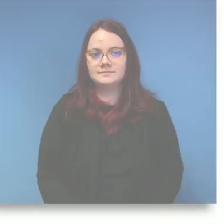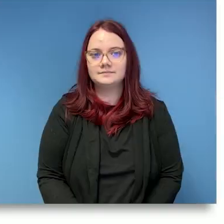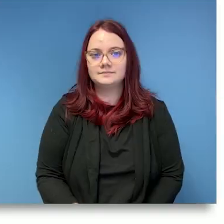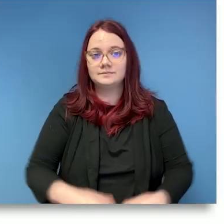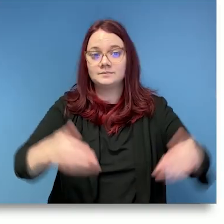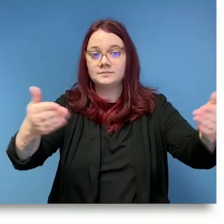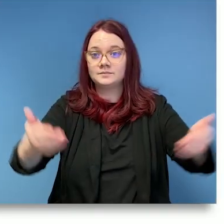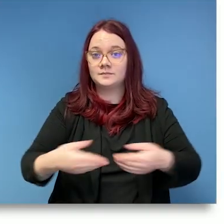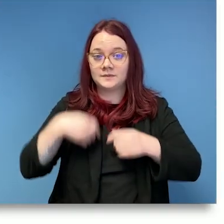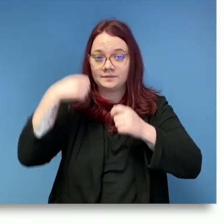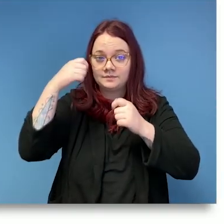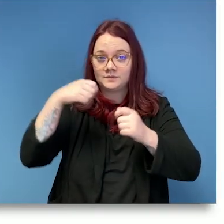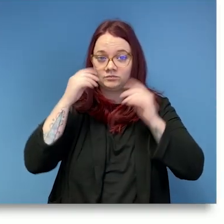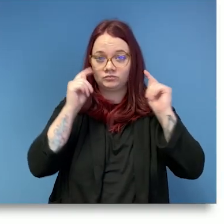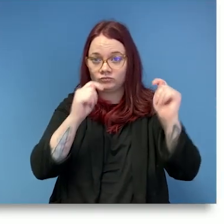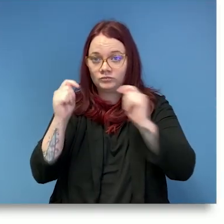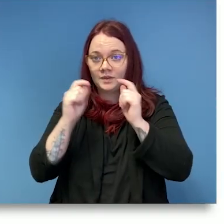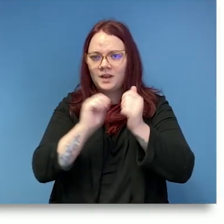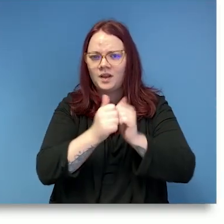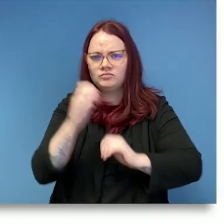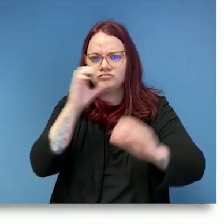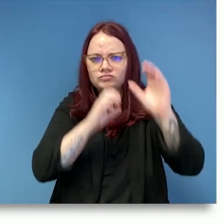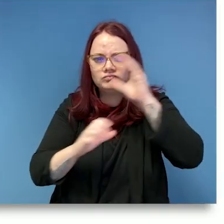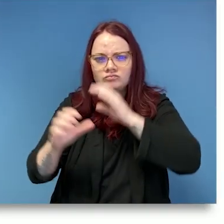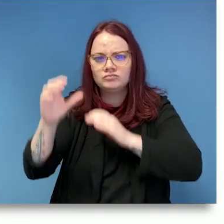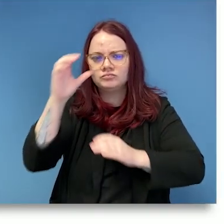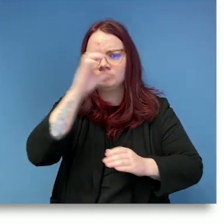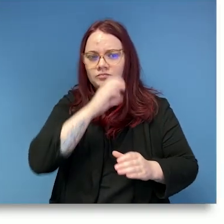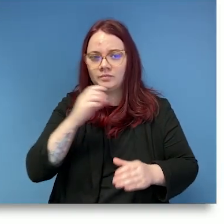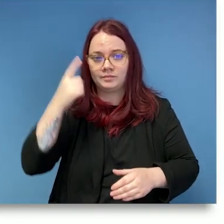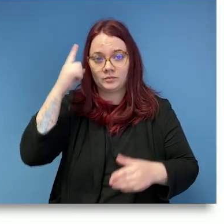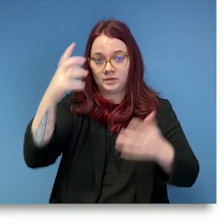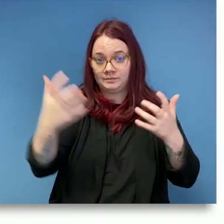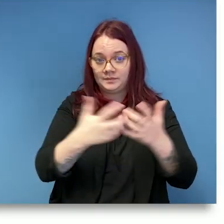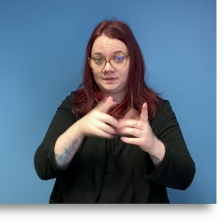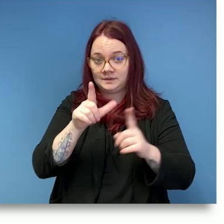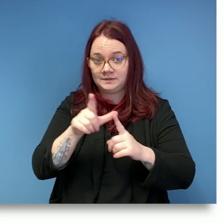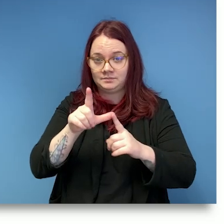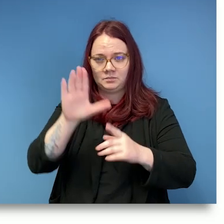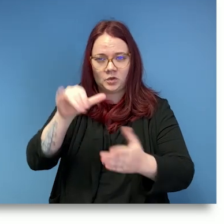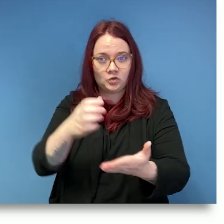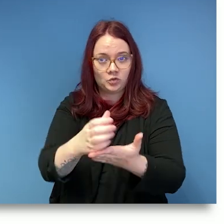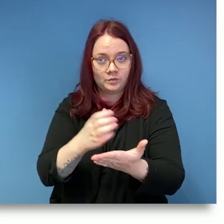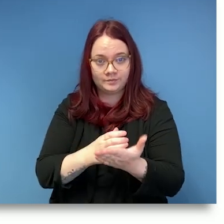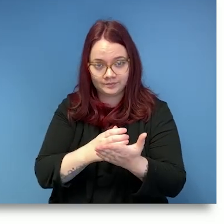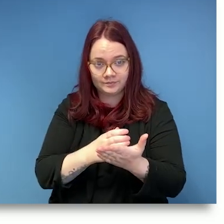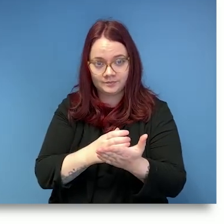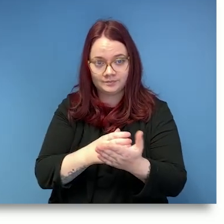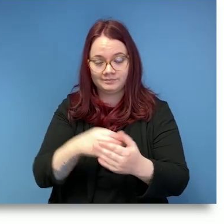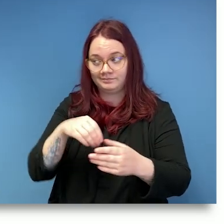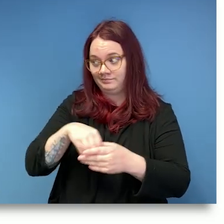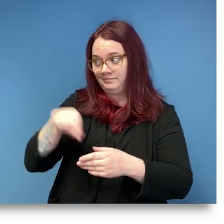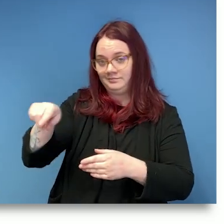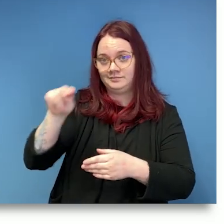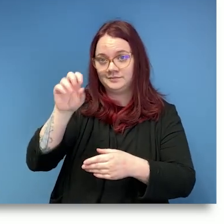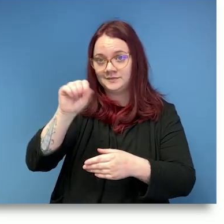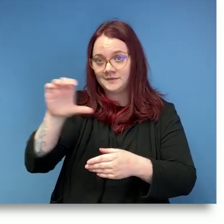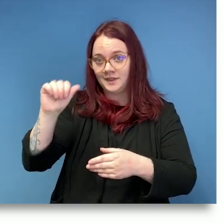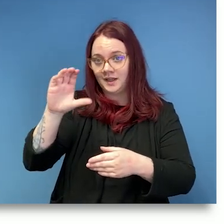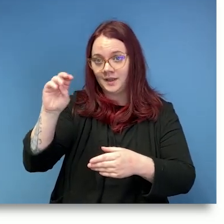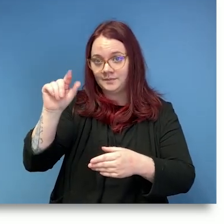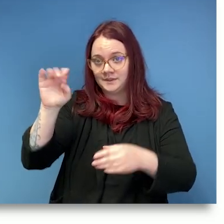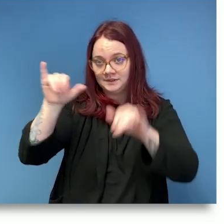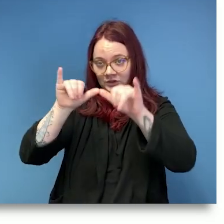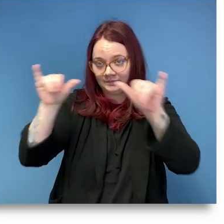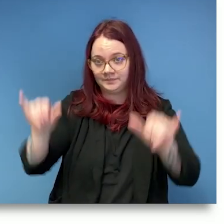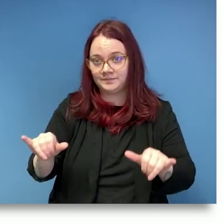Welcome to a video tutorial on how to search for accommodation letters by course within NSCC's Accommodate